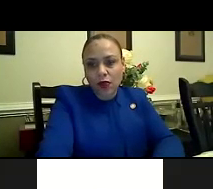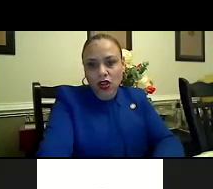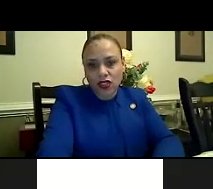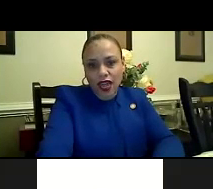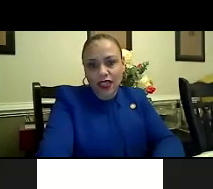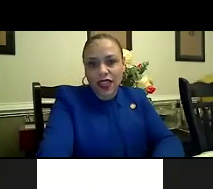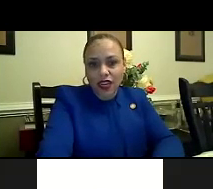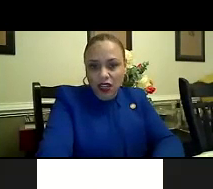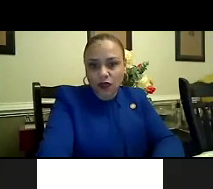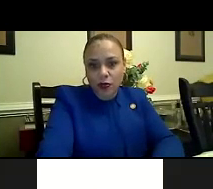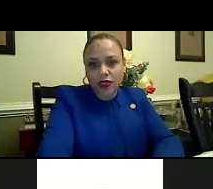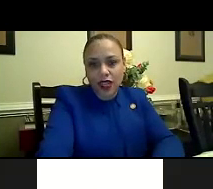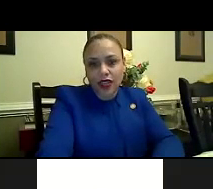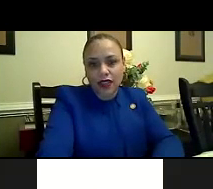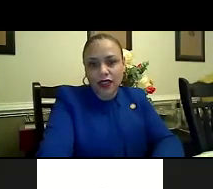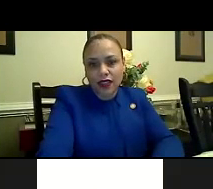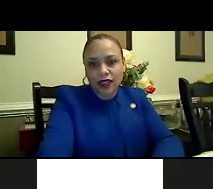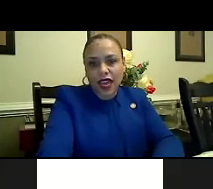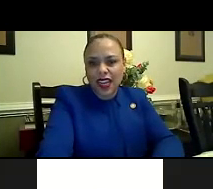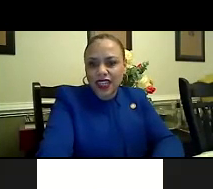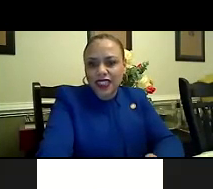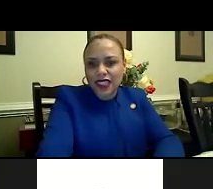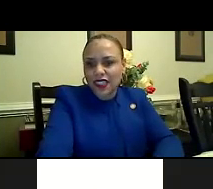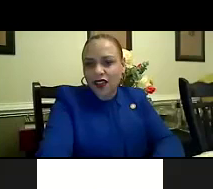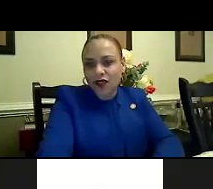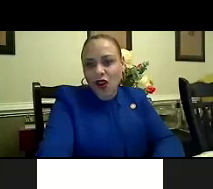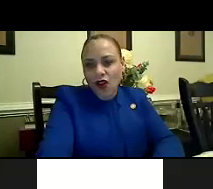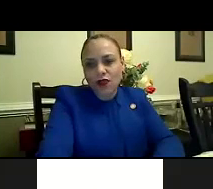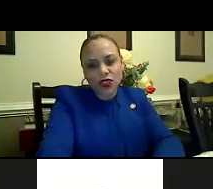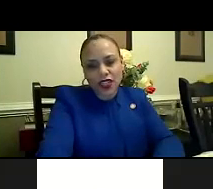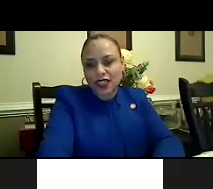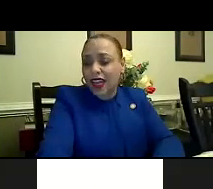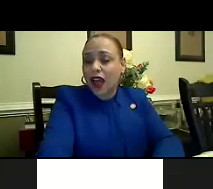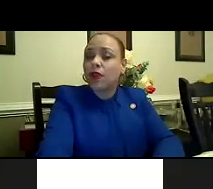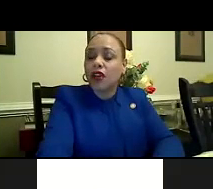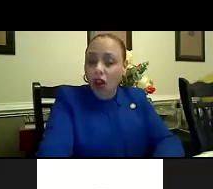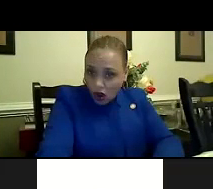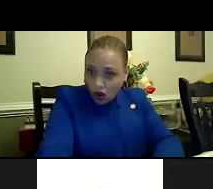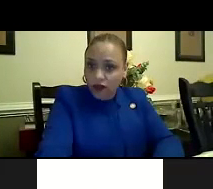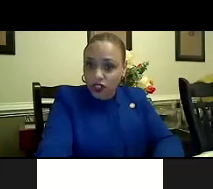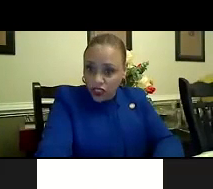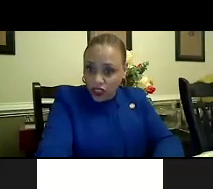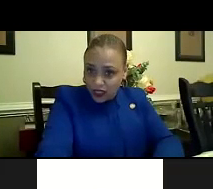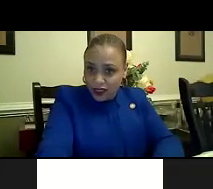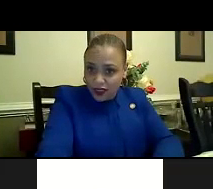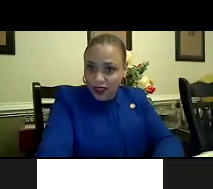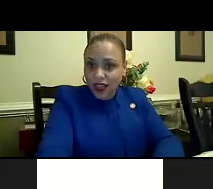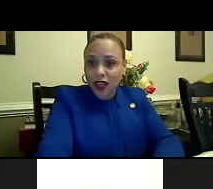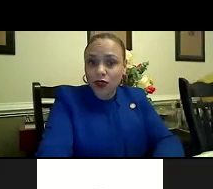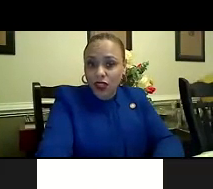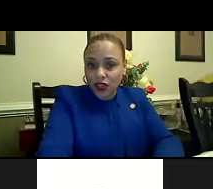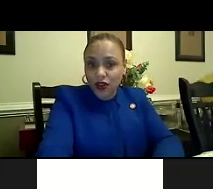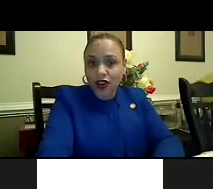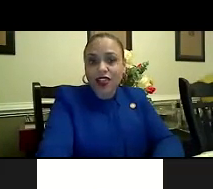historically marginalized and underrepresented. And it is this love for all Virginians, and I mean all Virginians